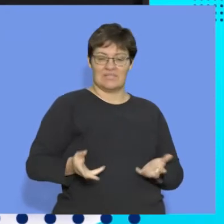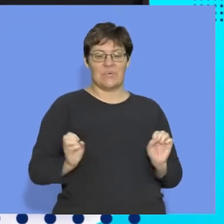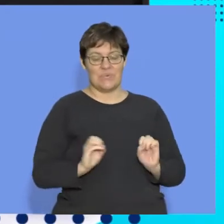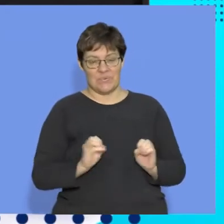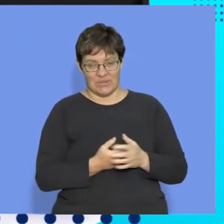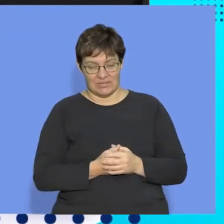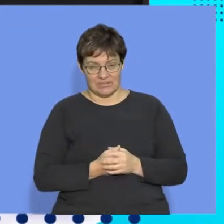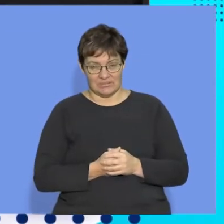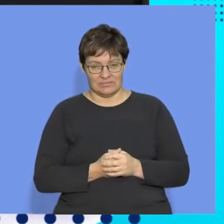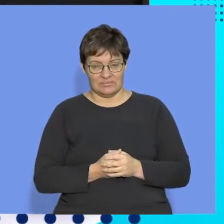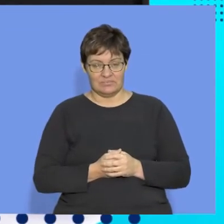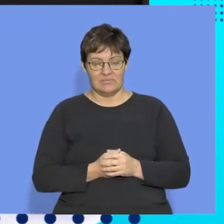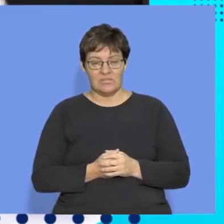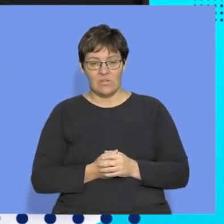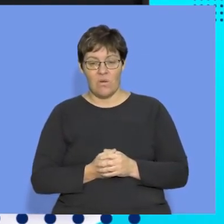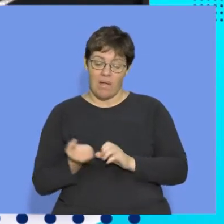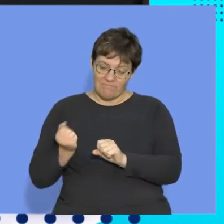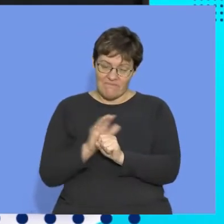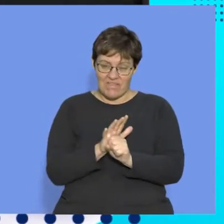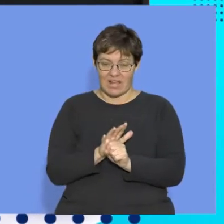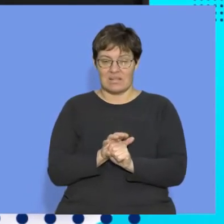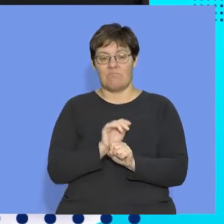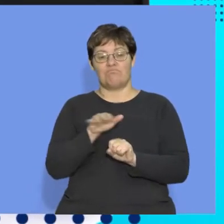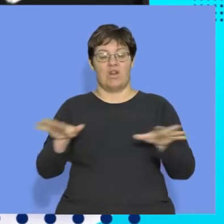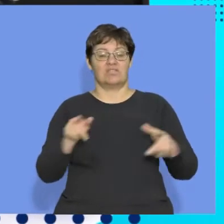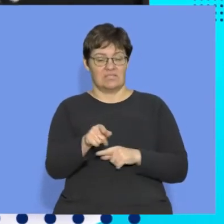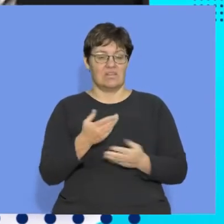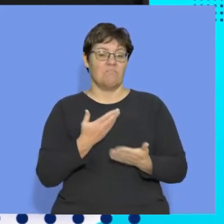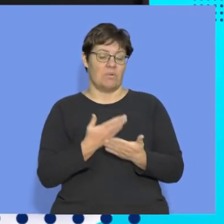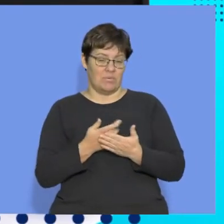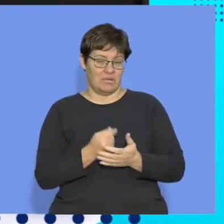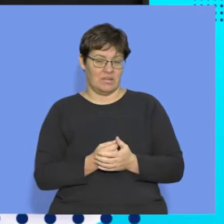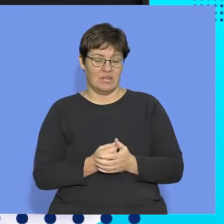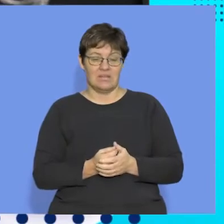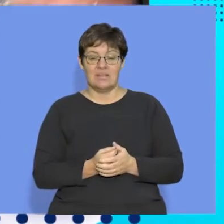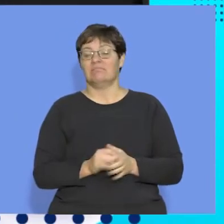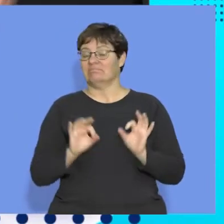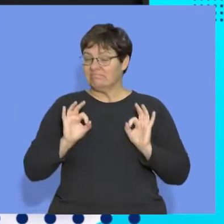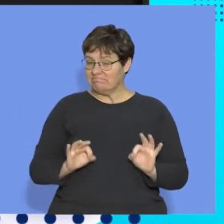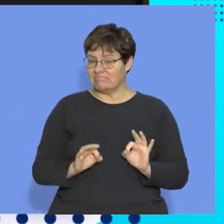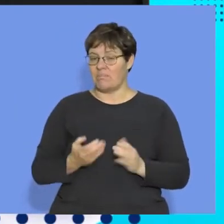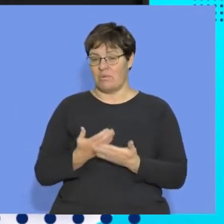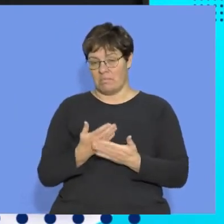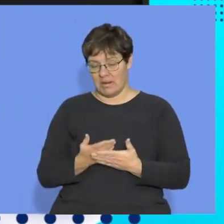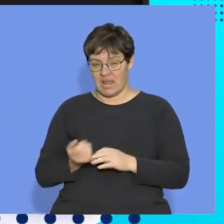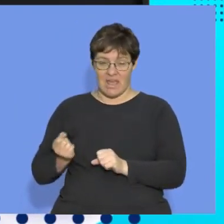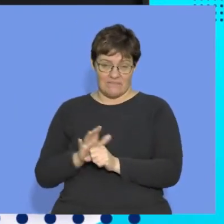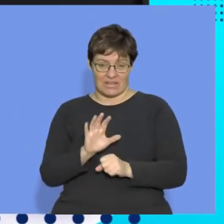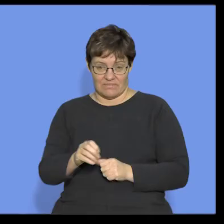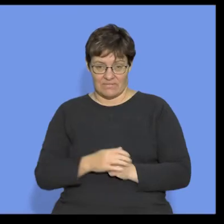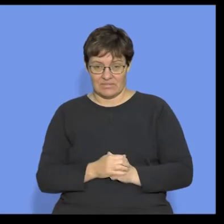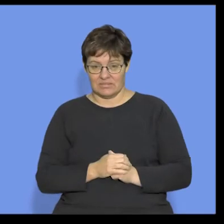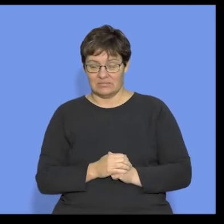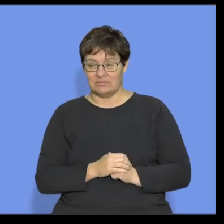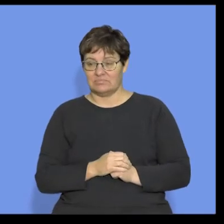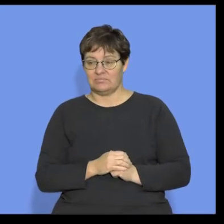it back. Are we together? So it affects the branches of the probabilities and the actual probability. So